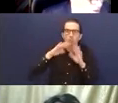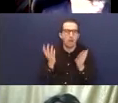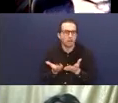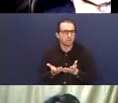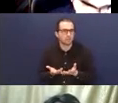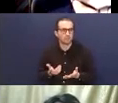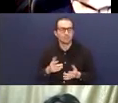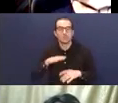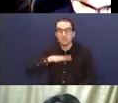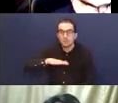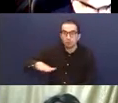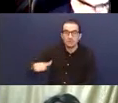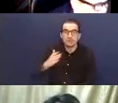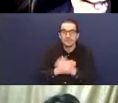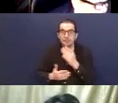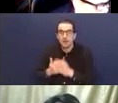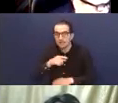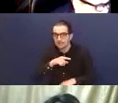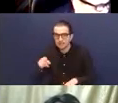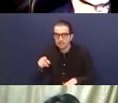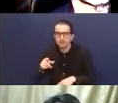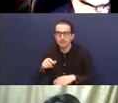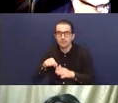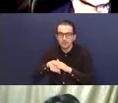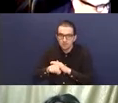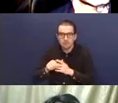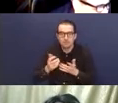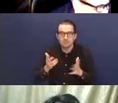16 countries found 39% think